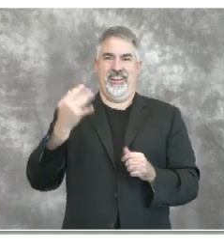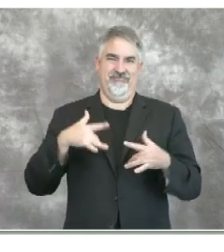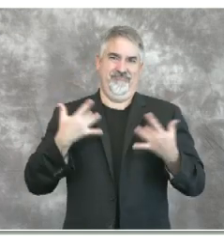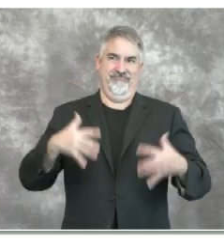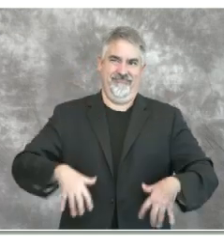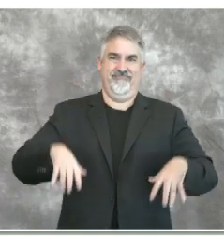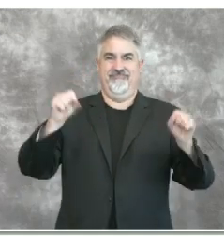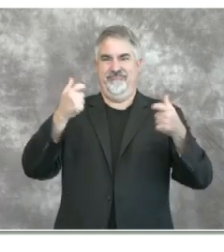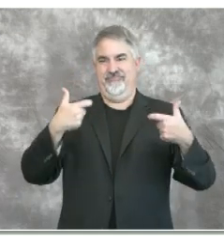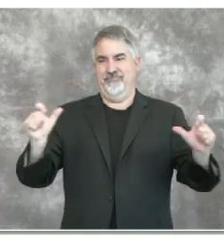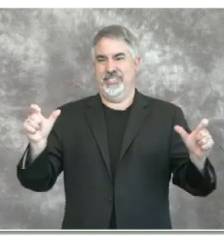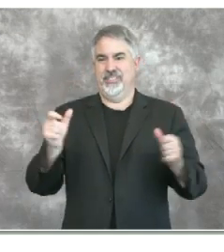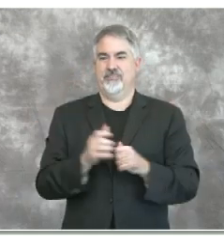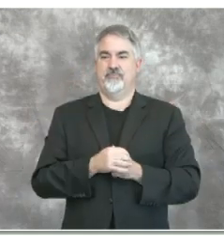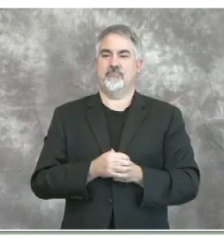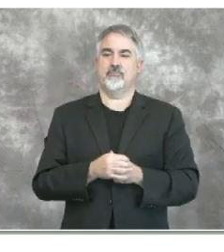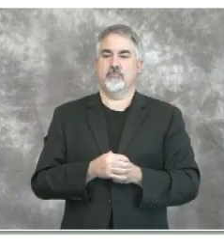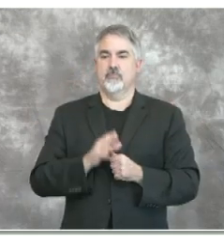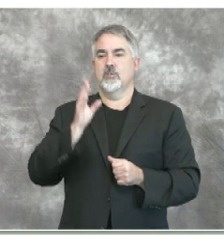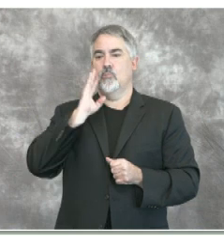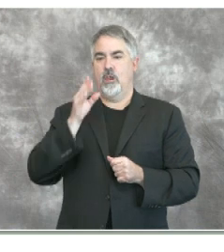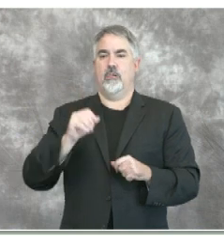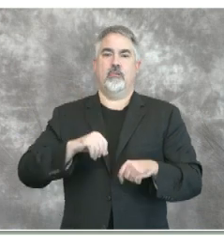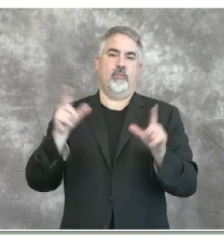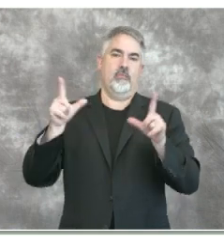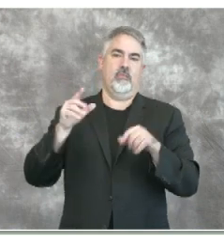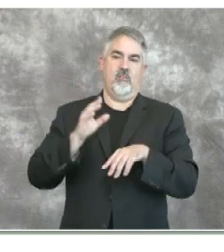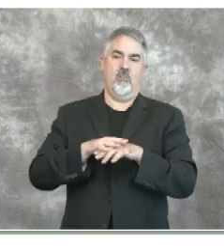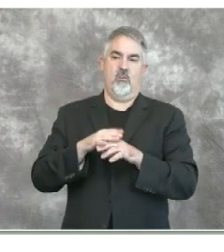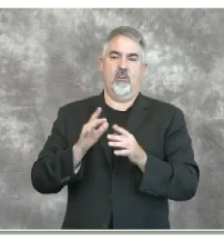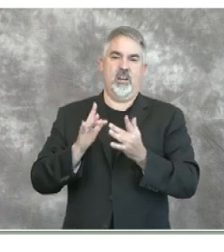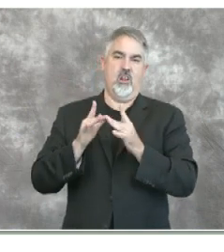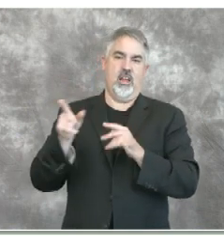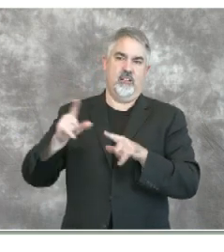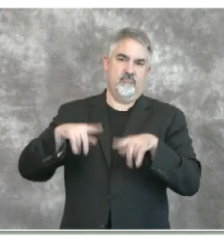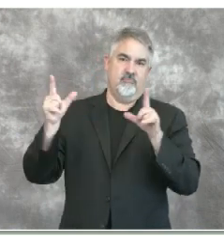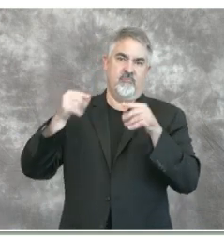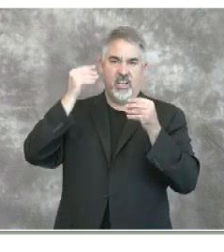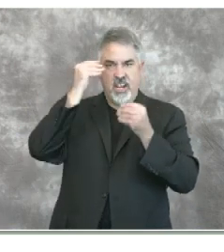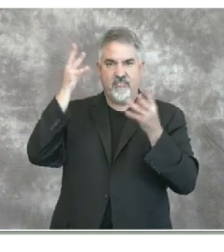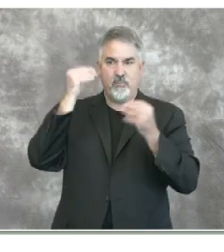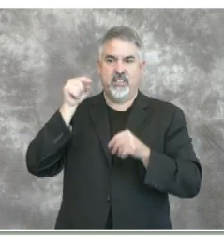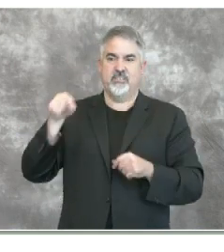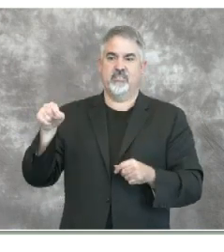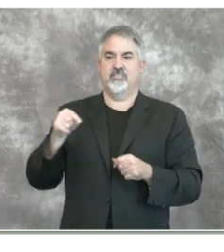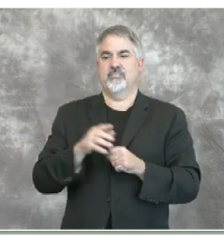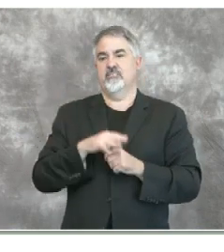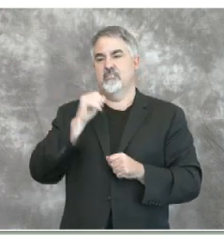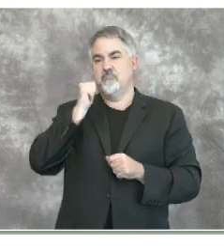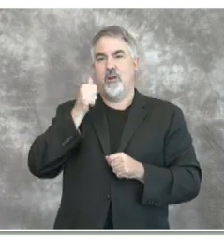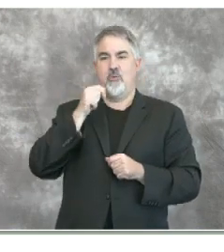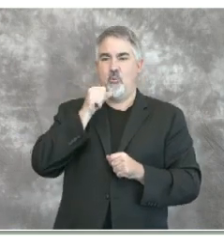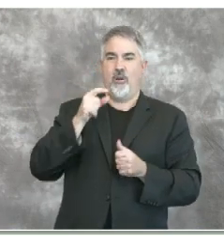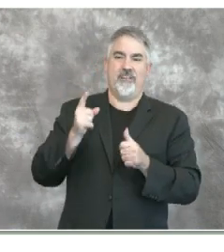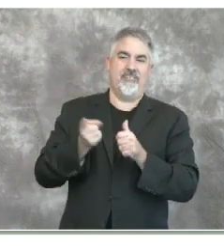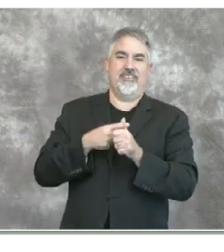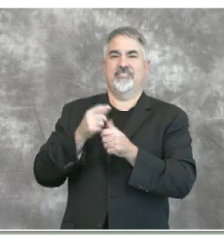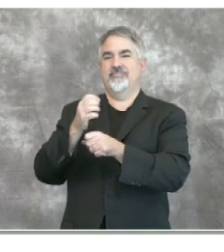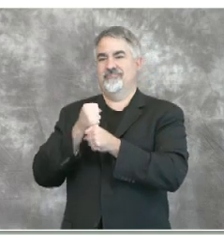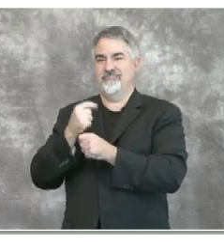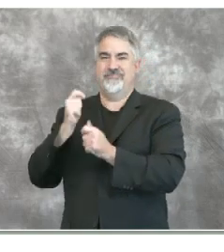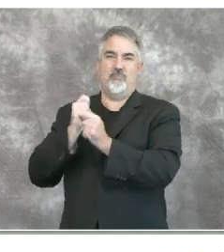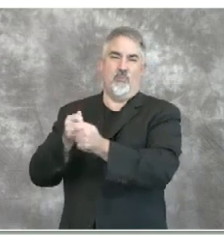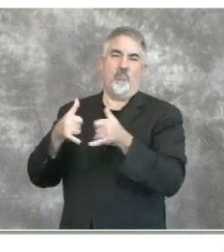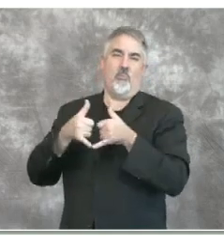and presented virtually, with our first recipient being announced tomorrow. Today, we would like to